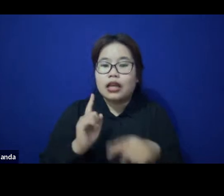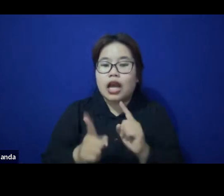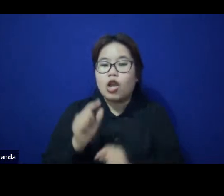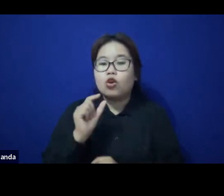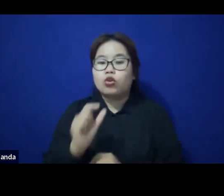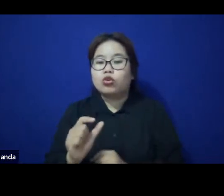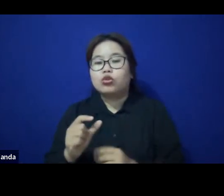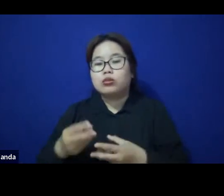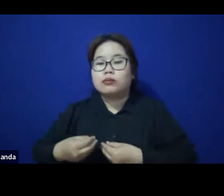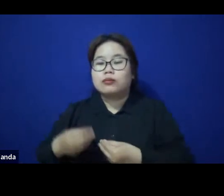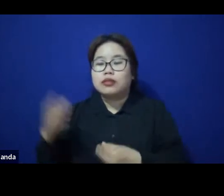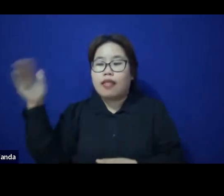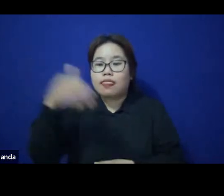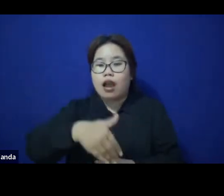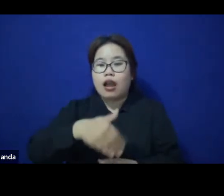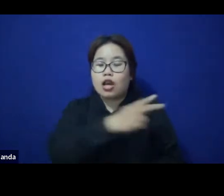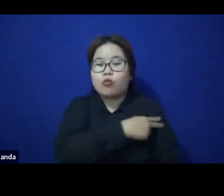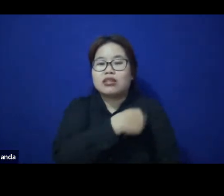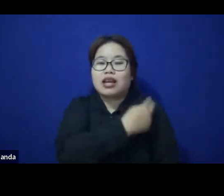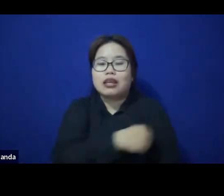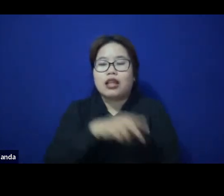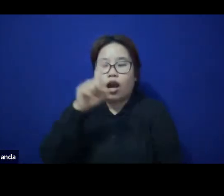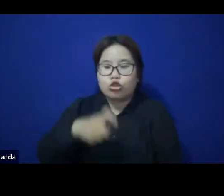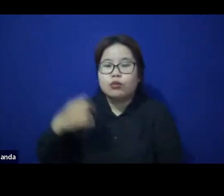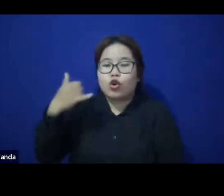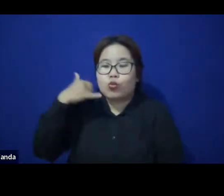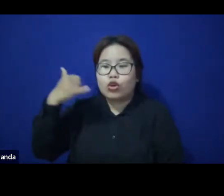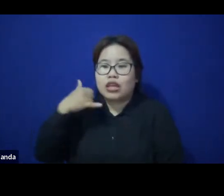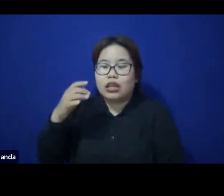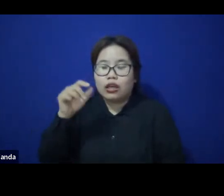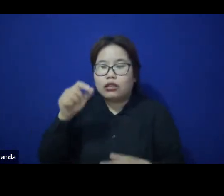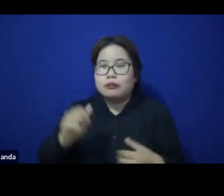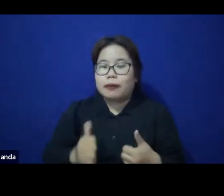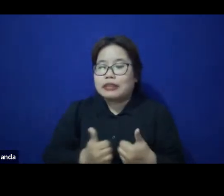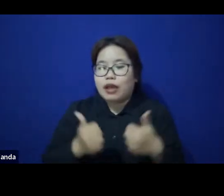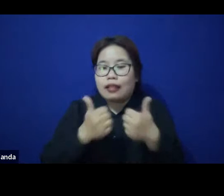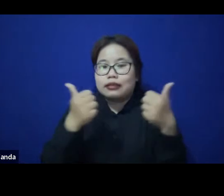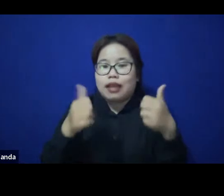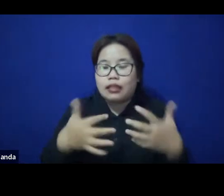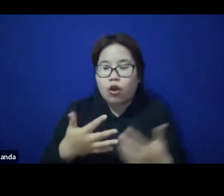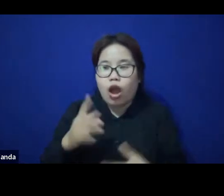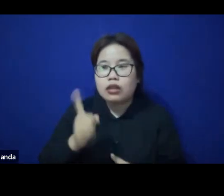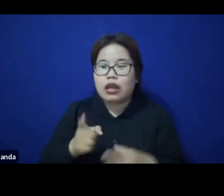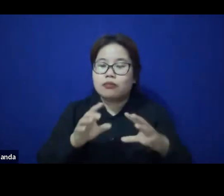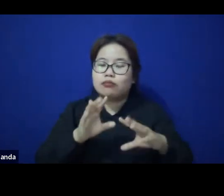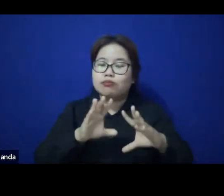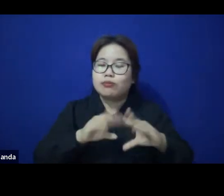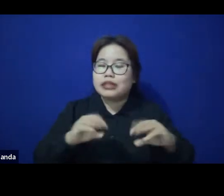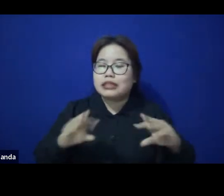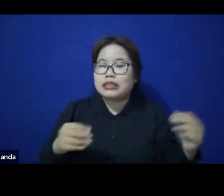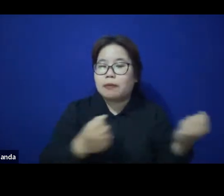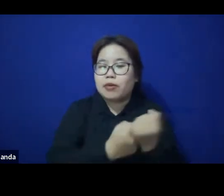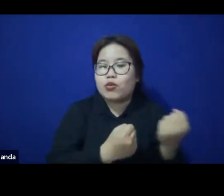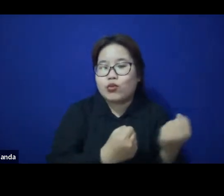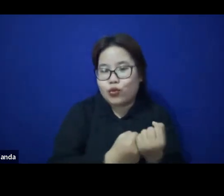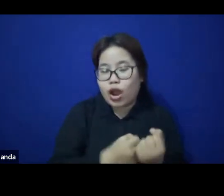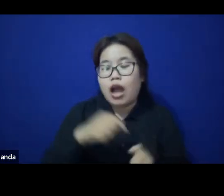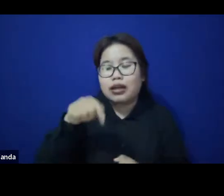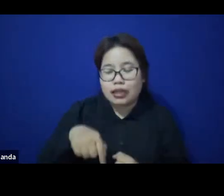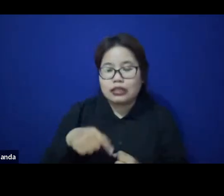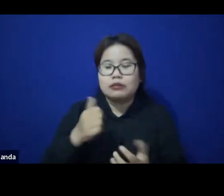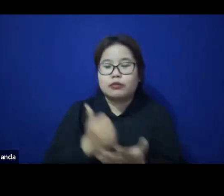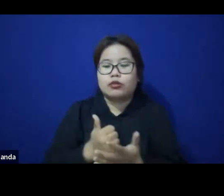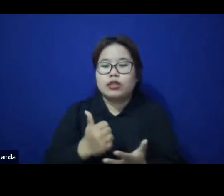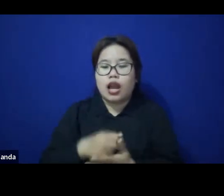she needs to have a support worker there. So that has to be booked. The van, there is a van where she